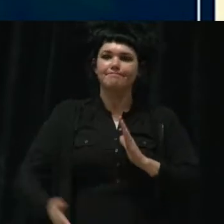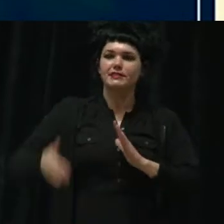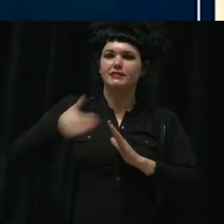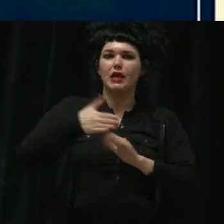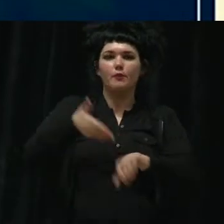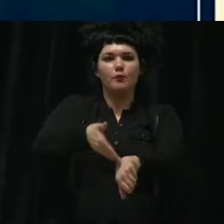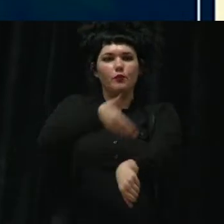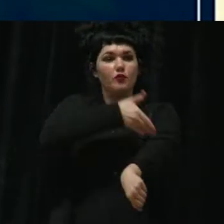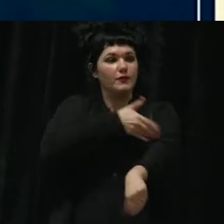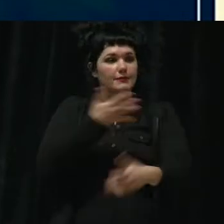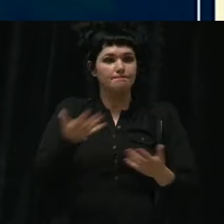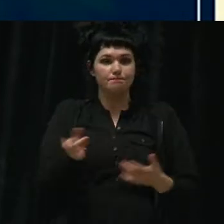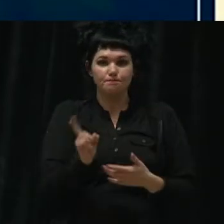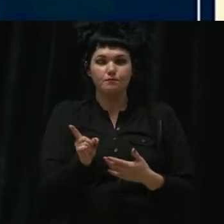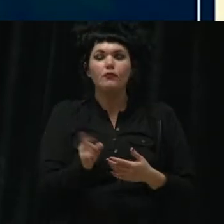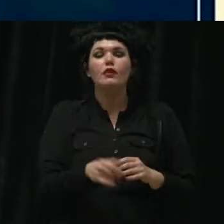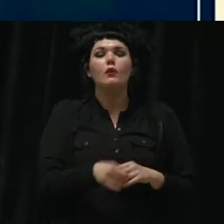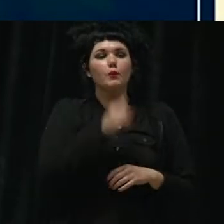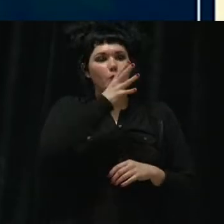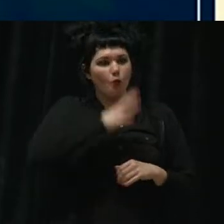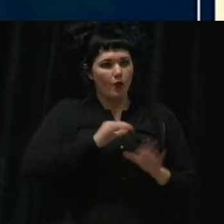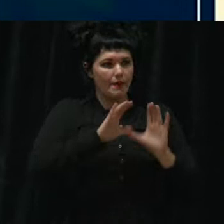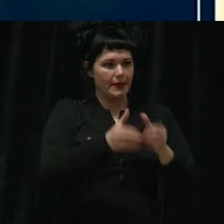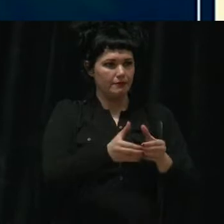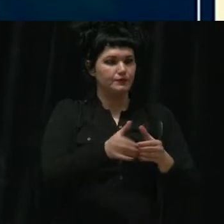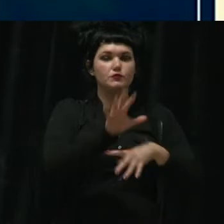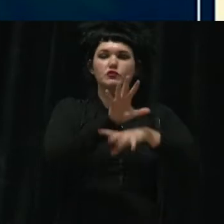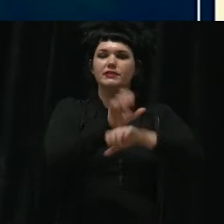women, group traditionally